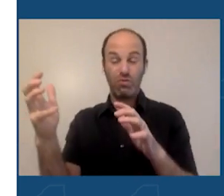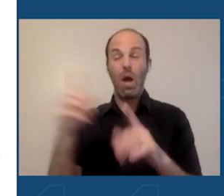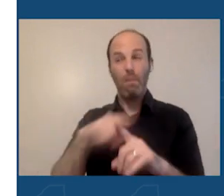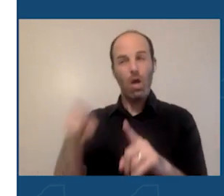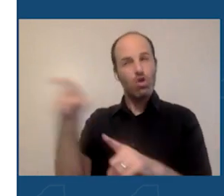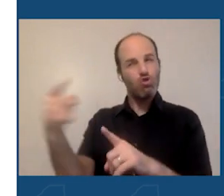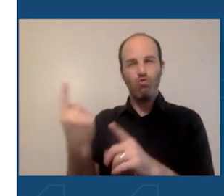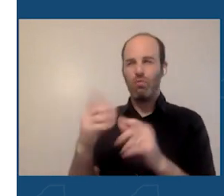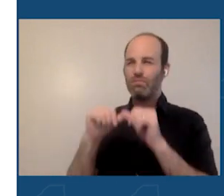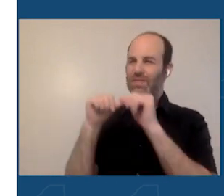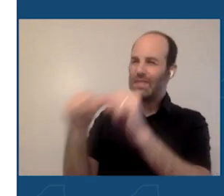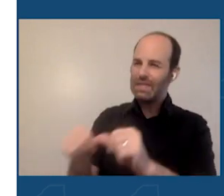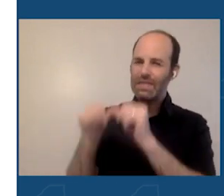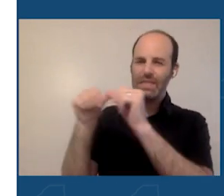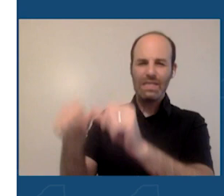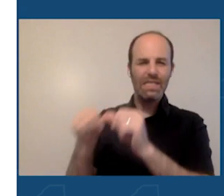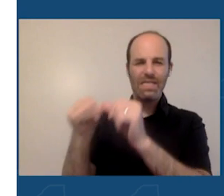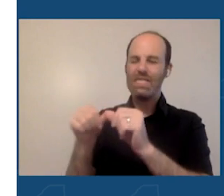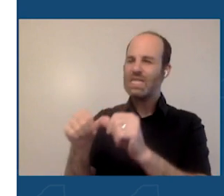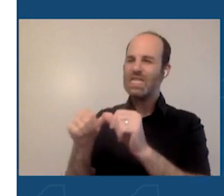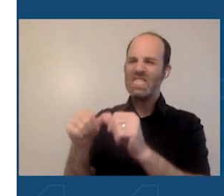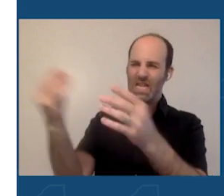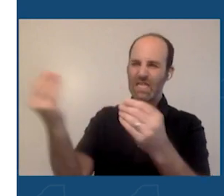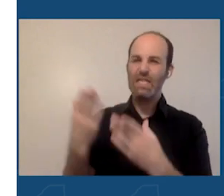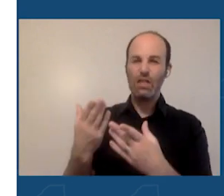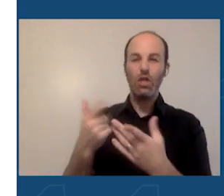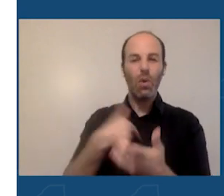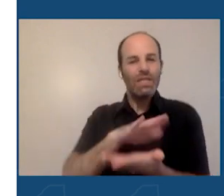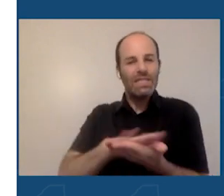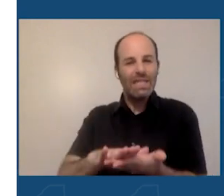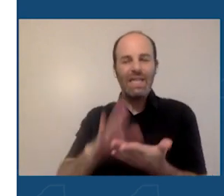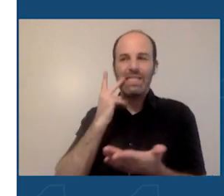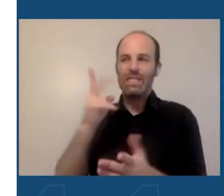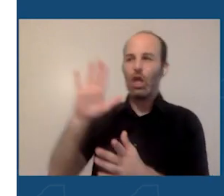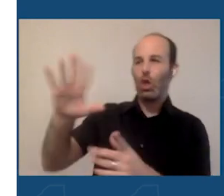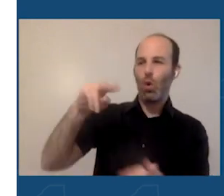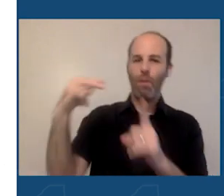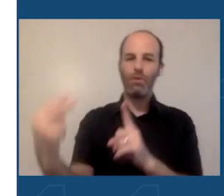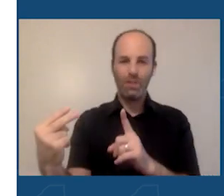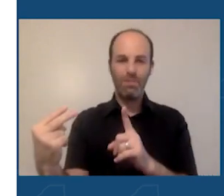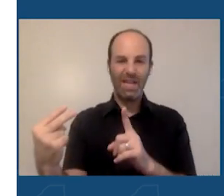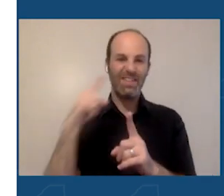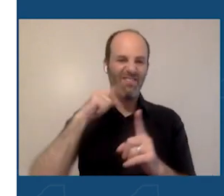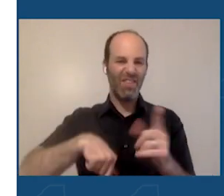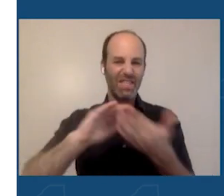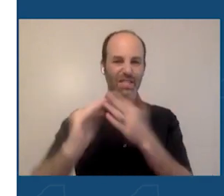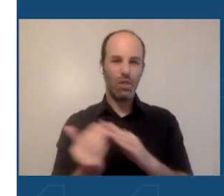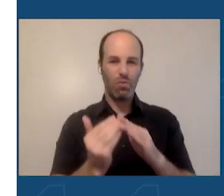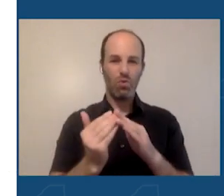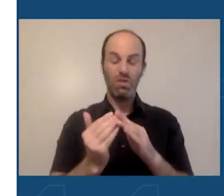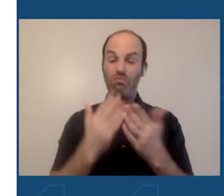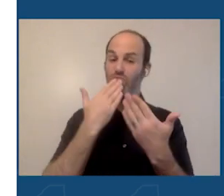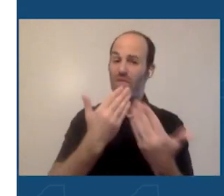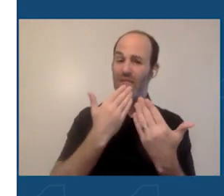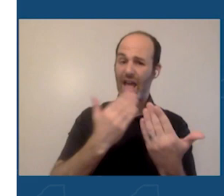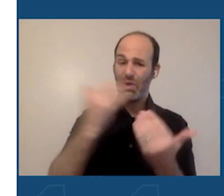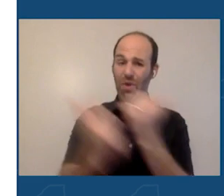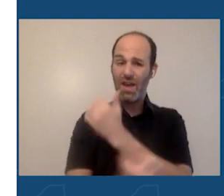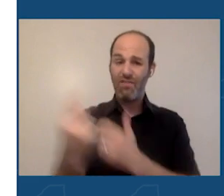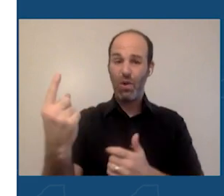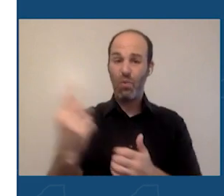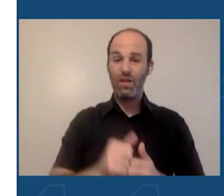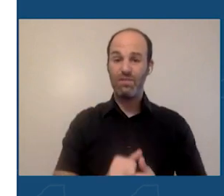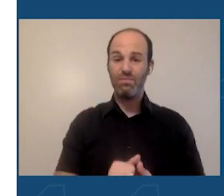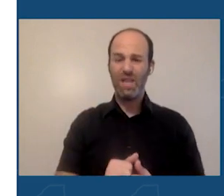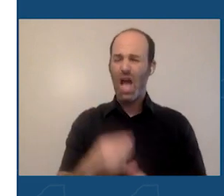tours around to see this community through your eyes, which has really been powerful. So thanks to everyone. You know, I think just a few years